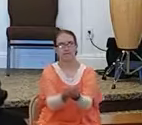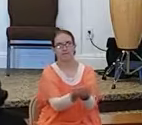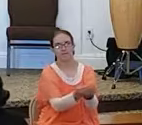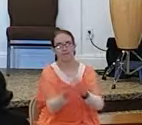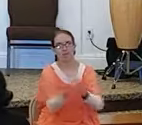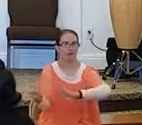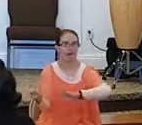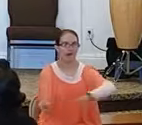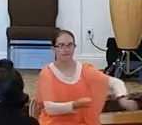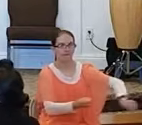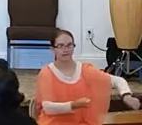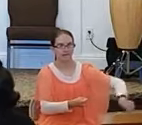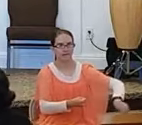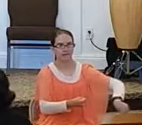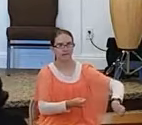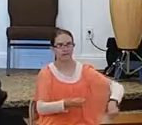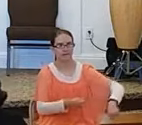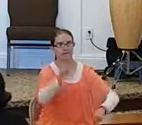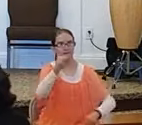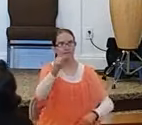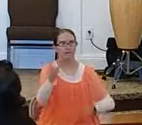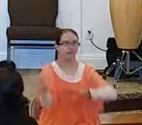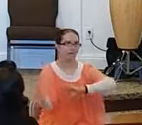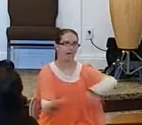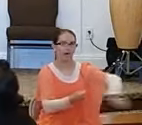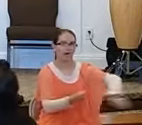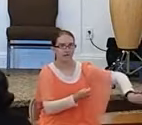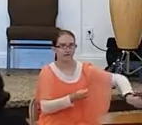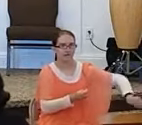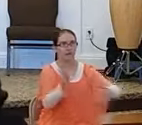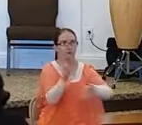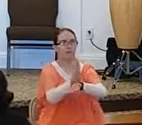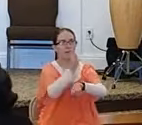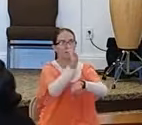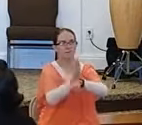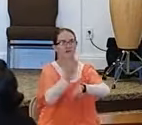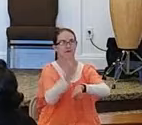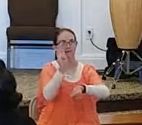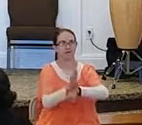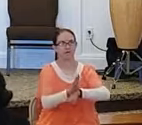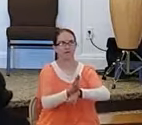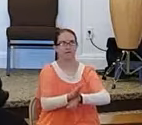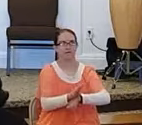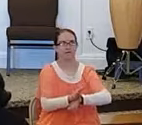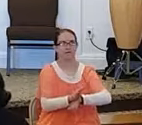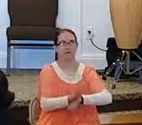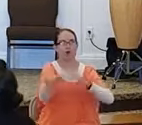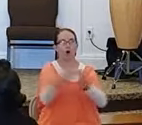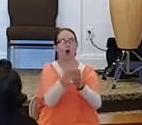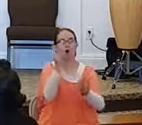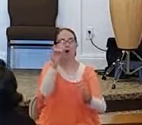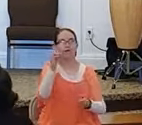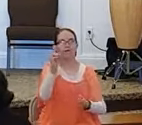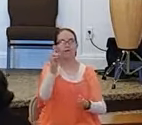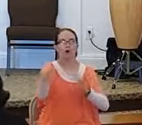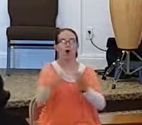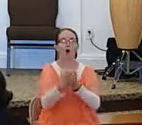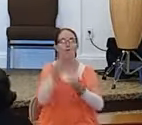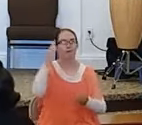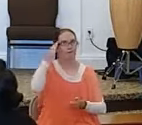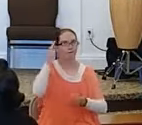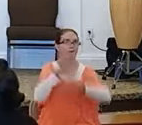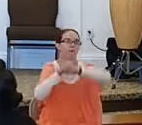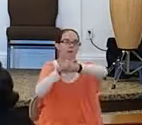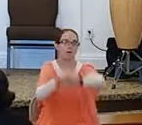up, amen, from the nets. We walked up from the business, amen. That was all we did. That was all we knew on